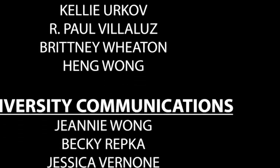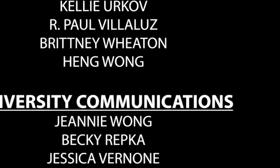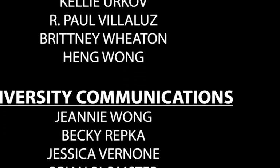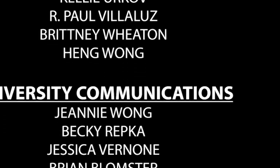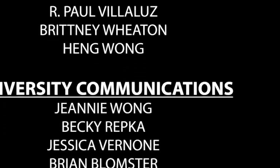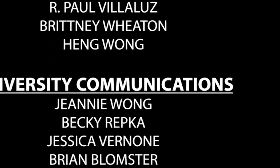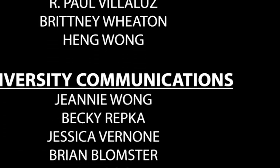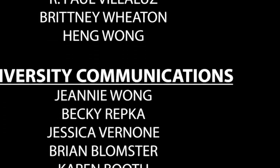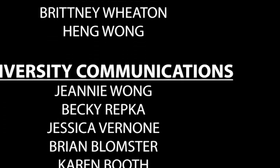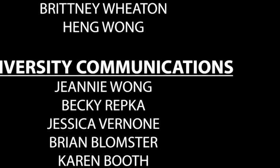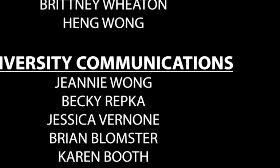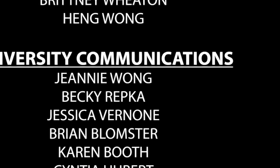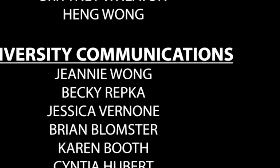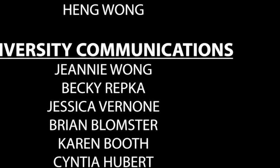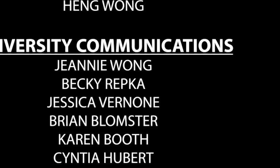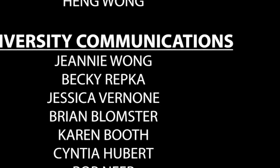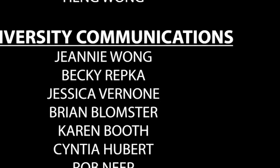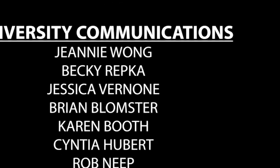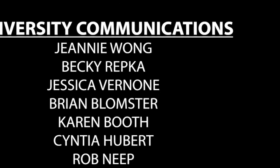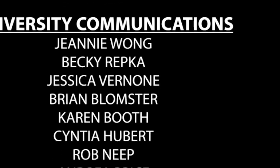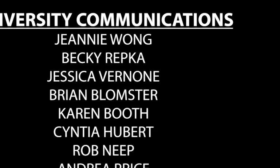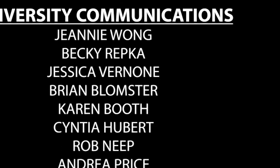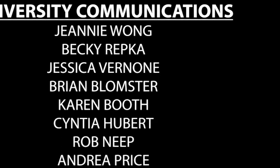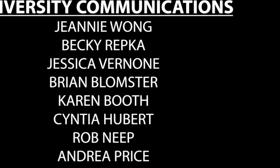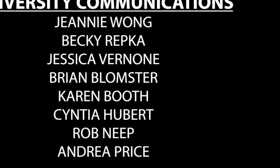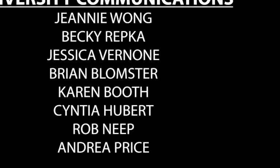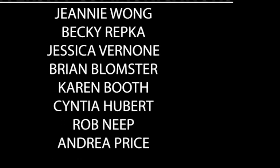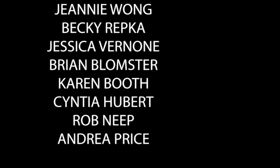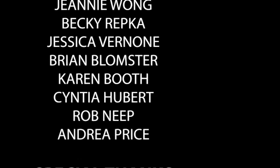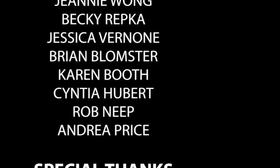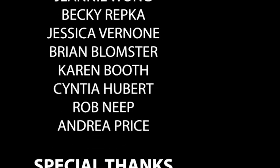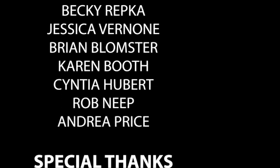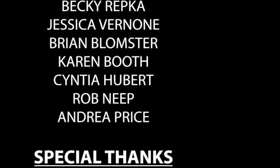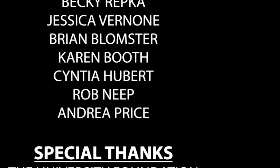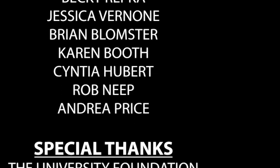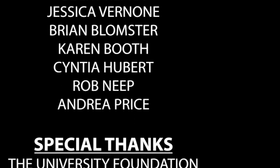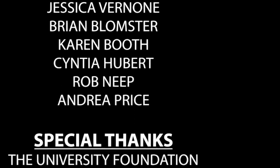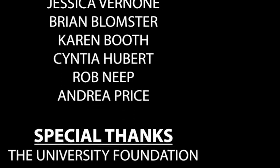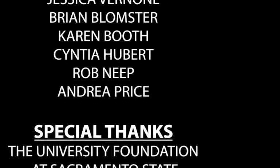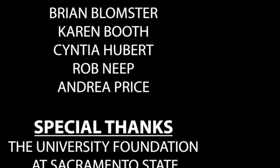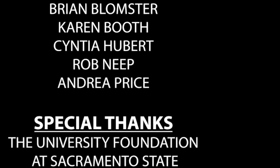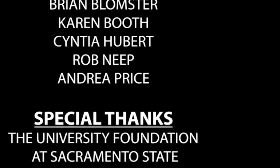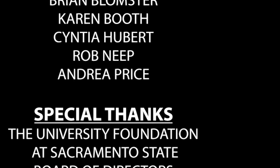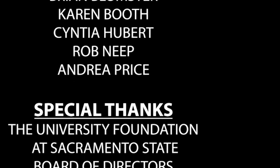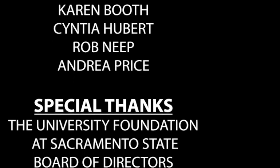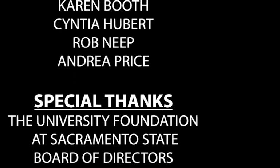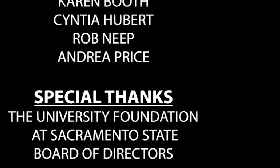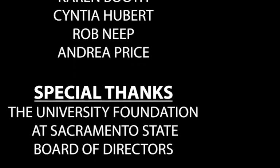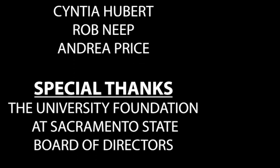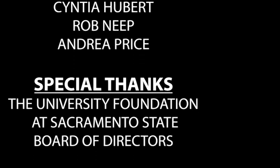go far, let me tell you that my experience at Sac State led me to a wonderful career in speech writing, working for a